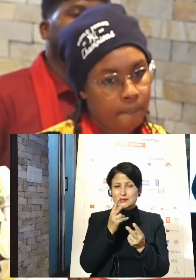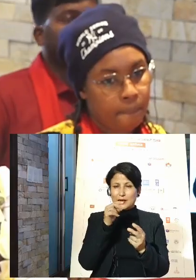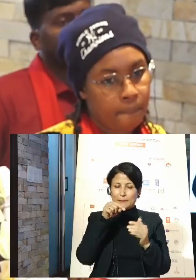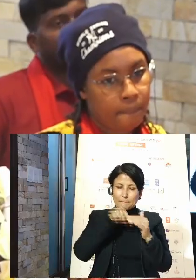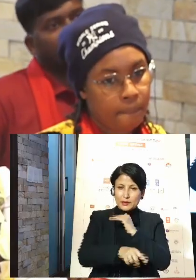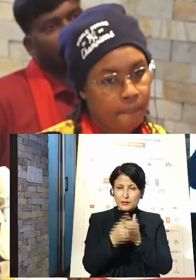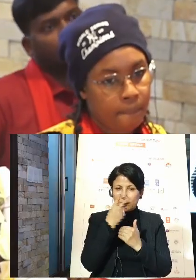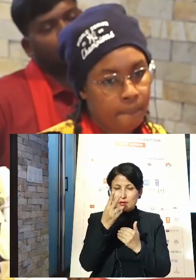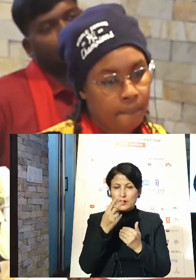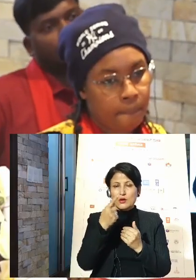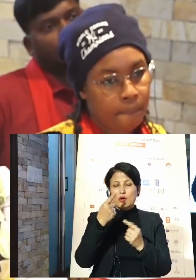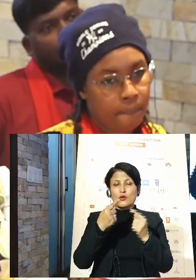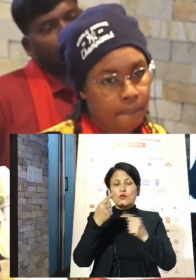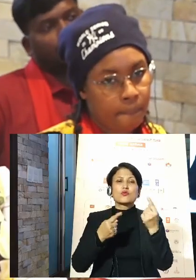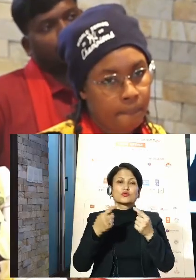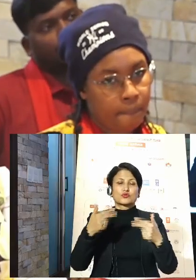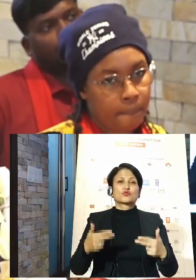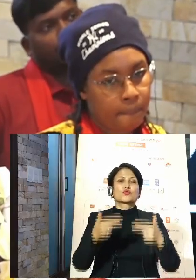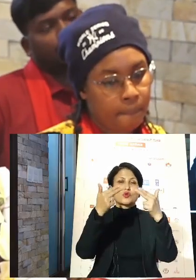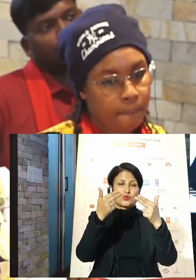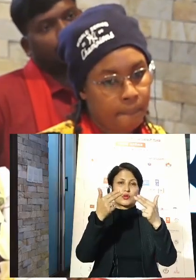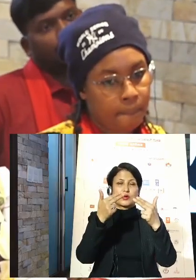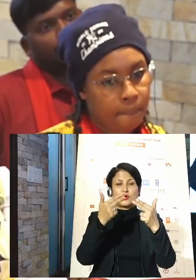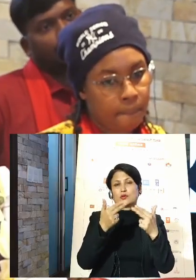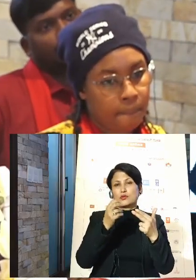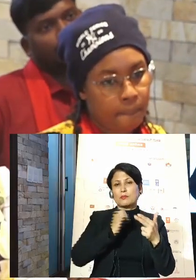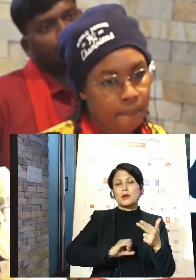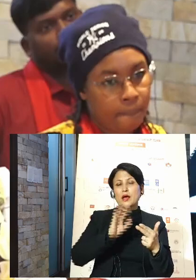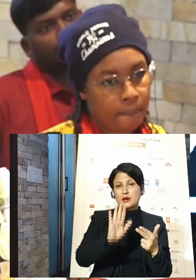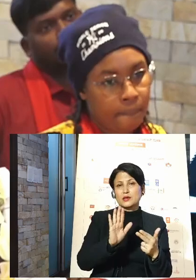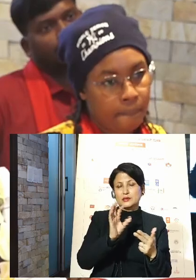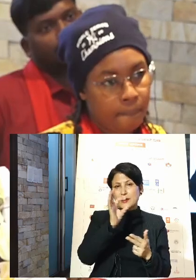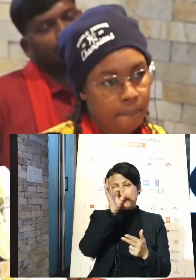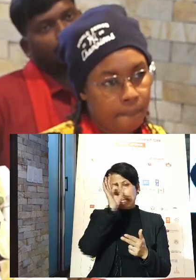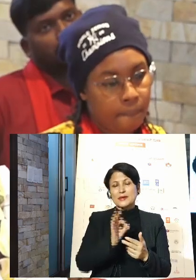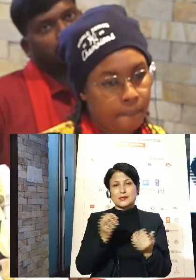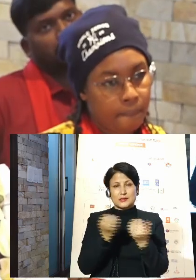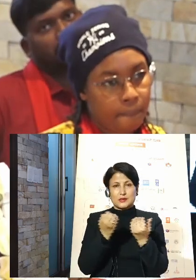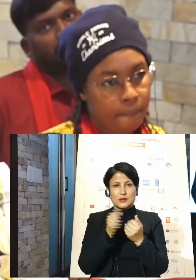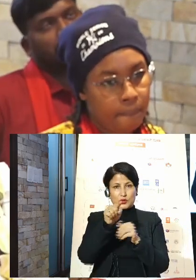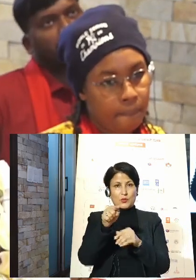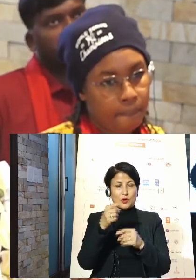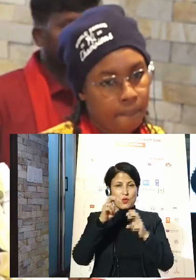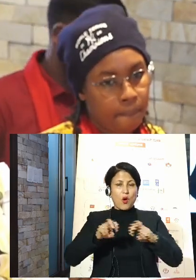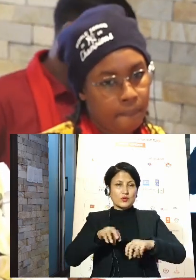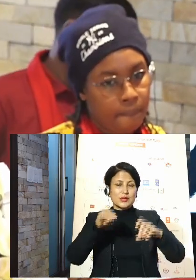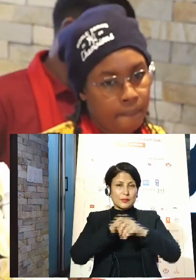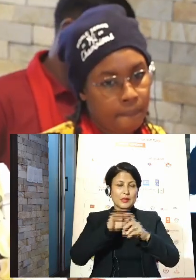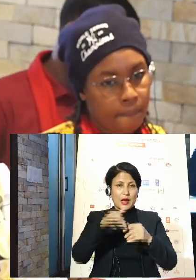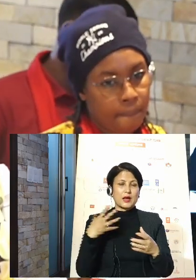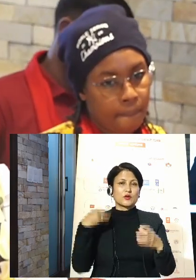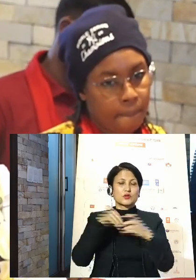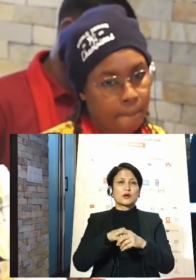some specific examples, the challenges faced by the participants of your research or your